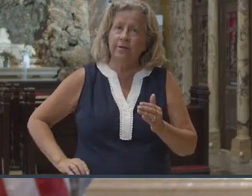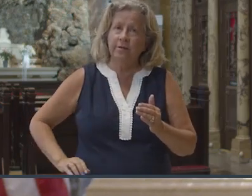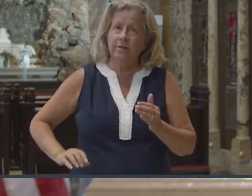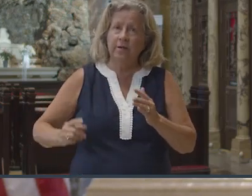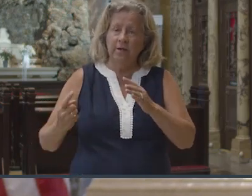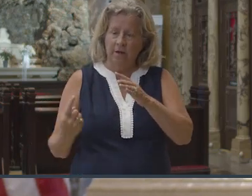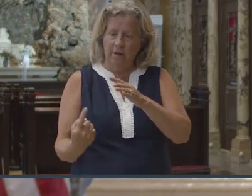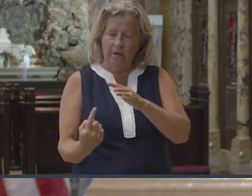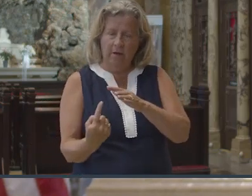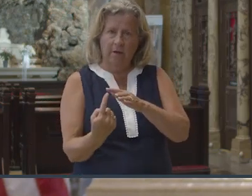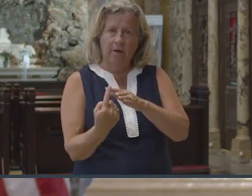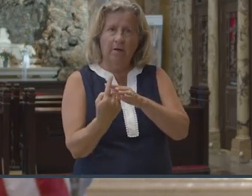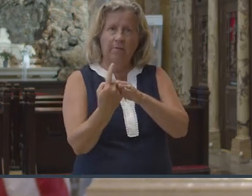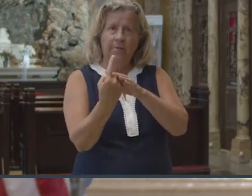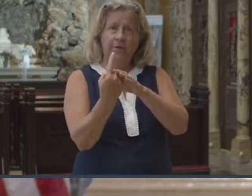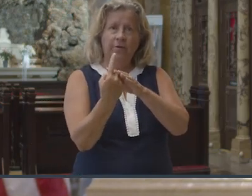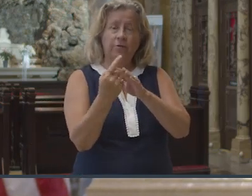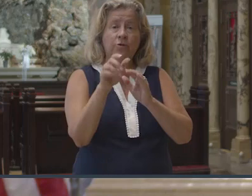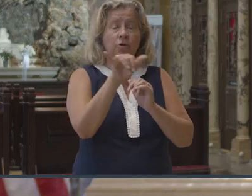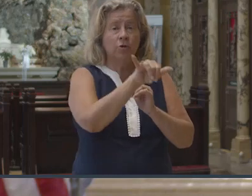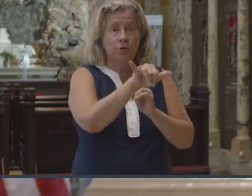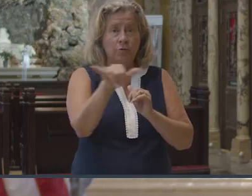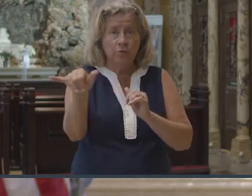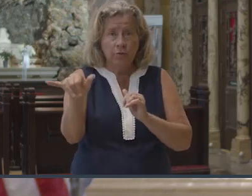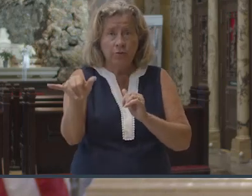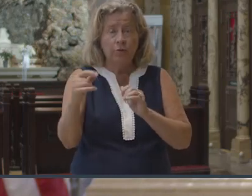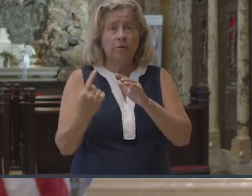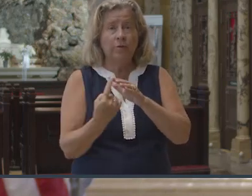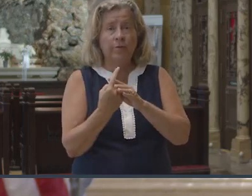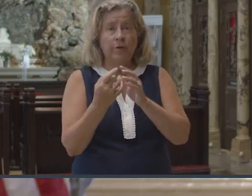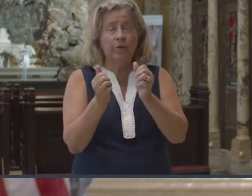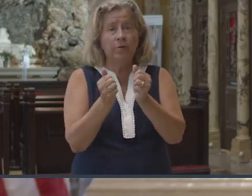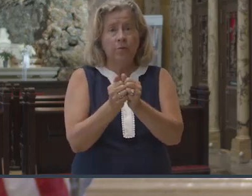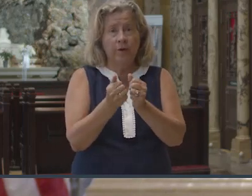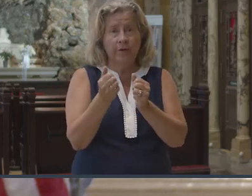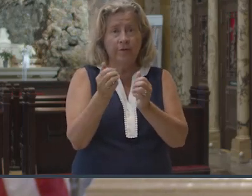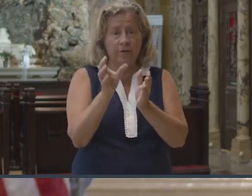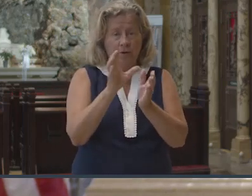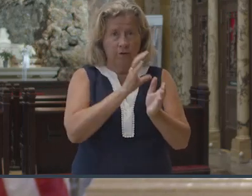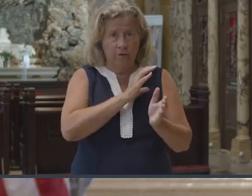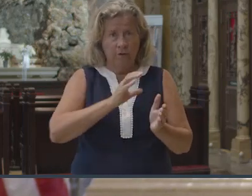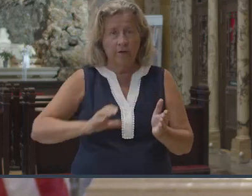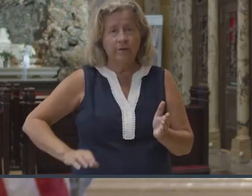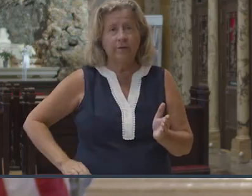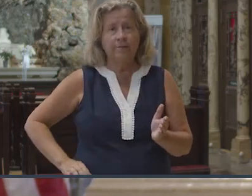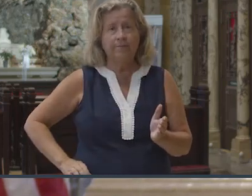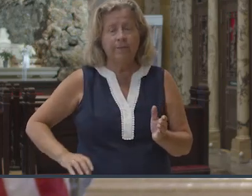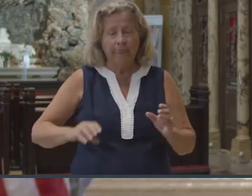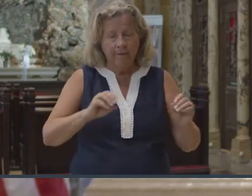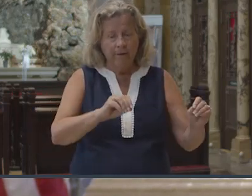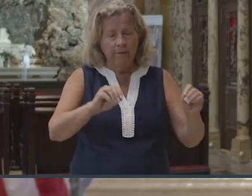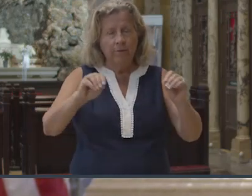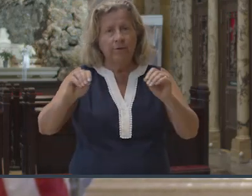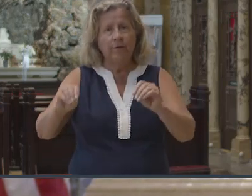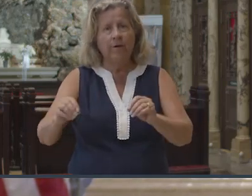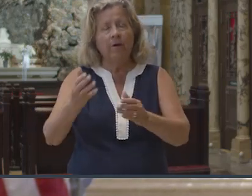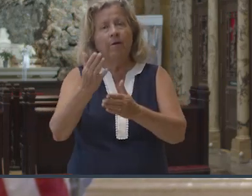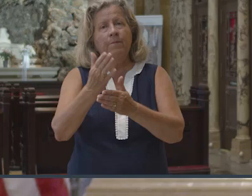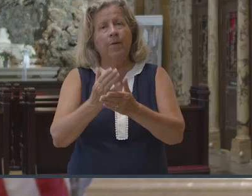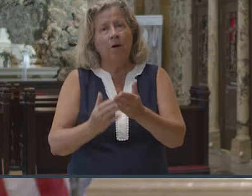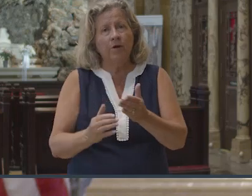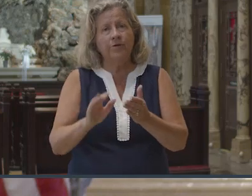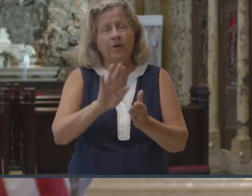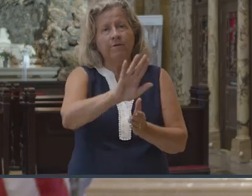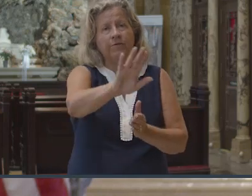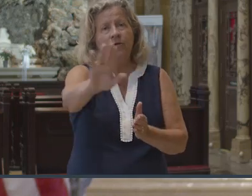then you too will appear with him in glory. Put to death, then, the parts of you that are earthly: